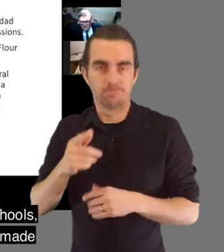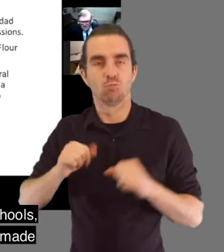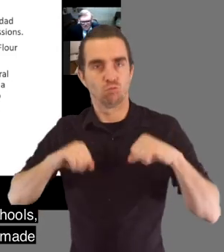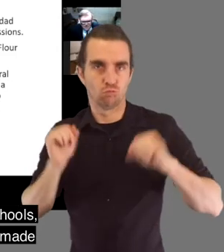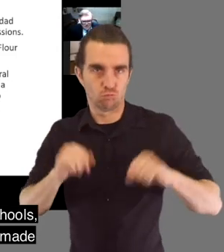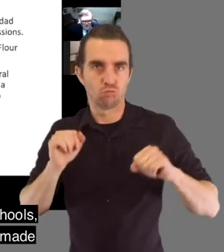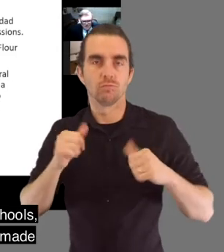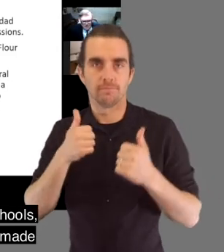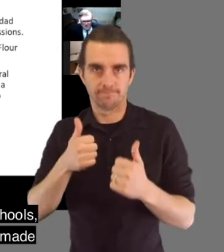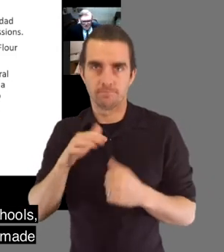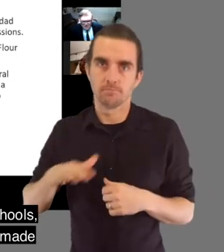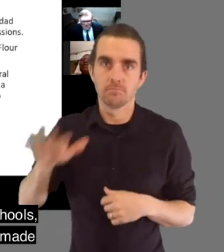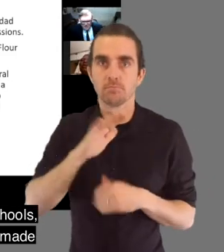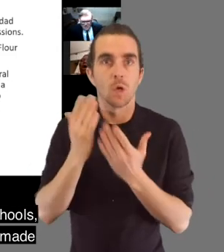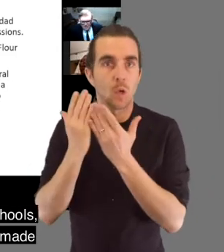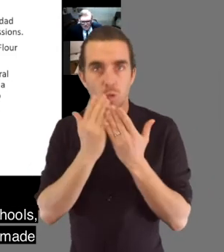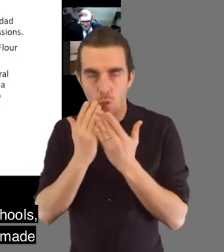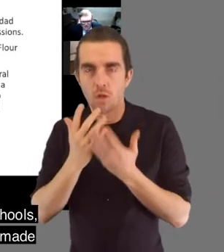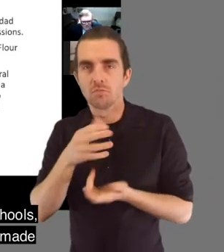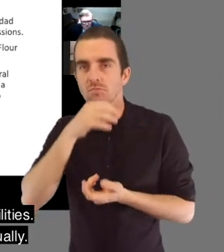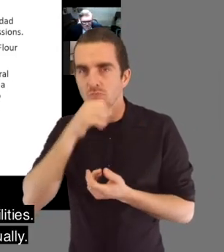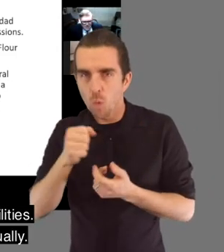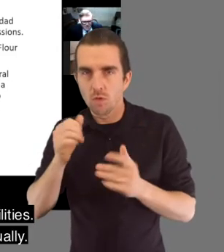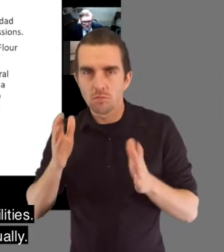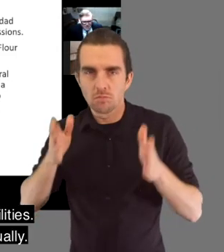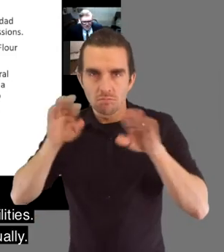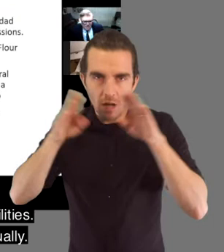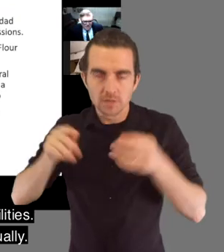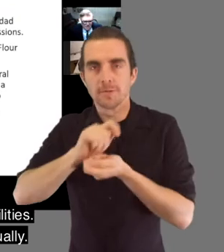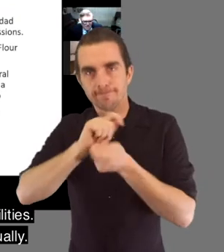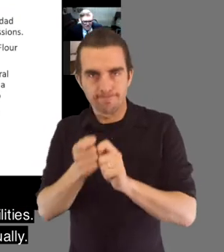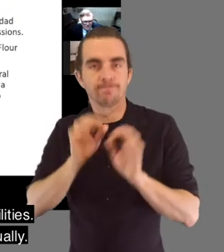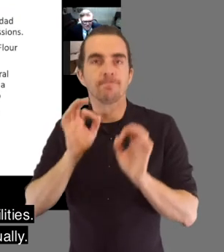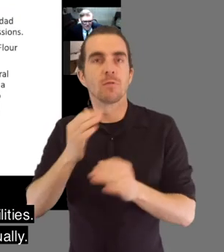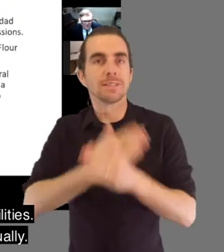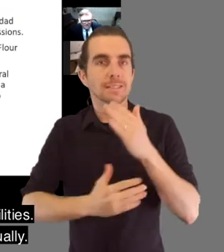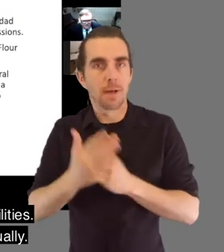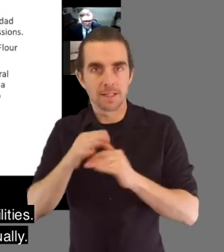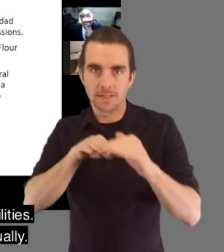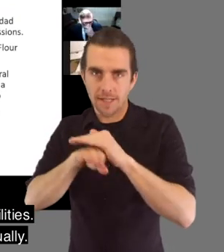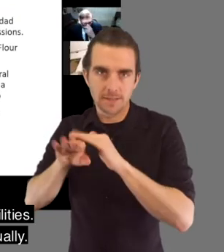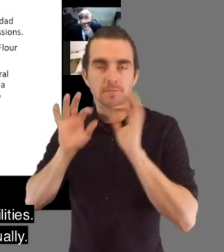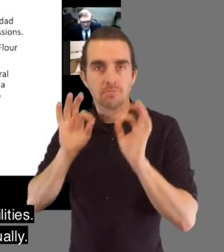all schools, including old buildings, would be made accessible for persons with disability.